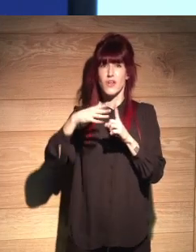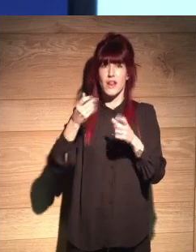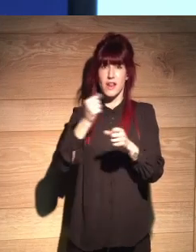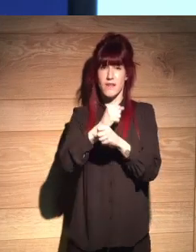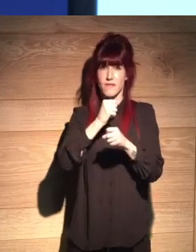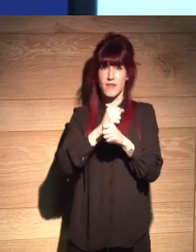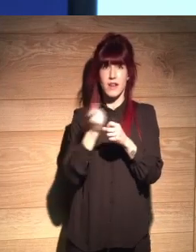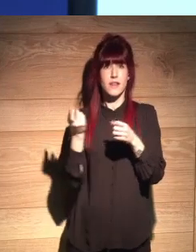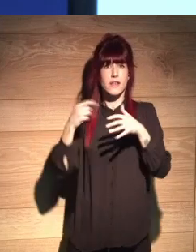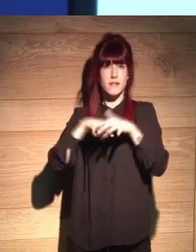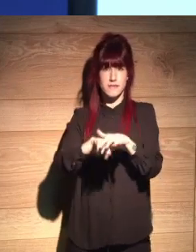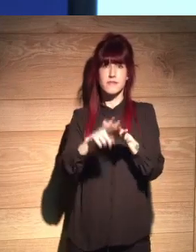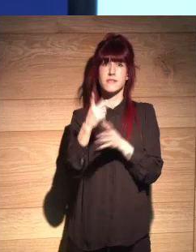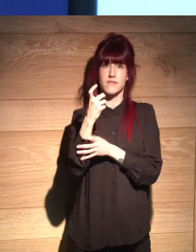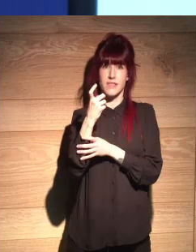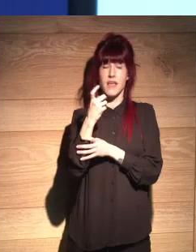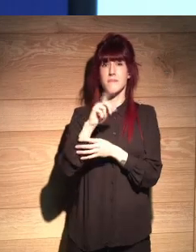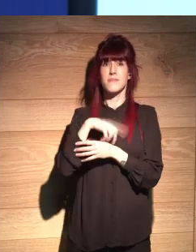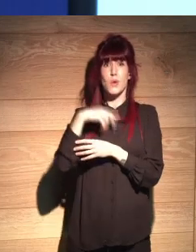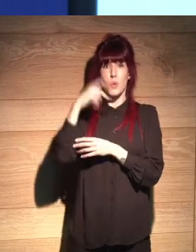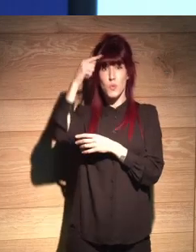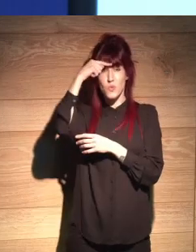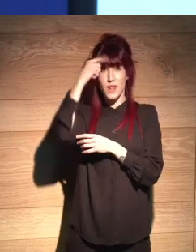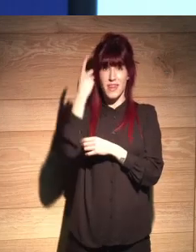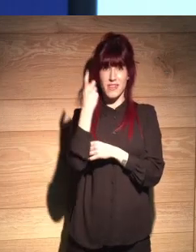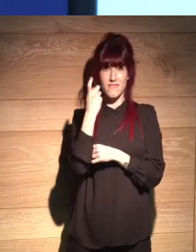culture. And we can,